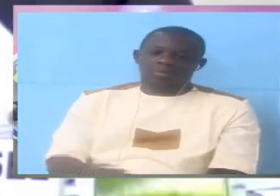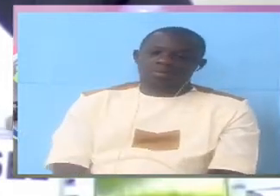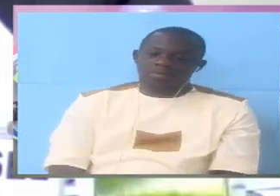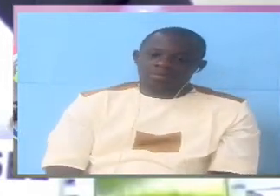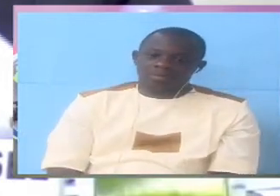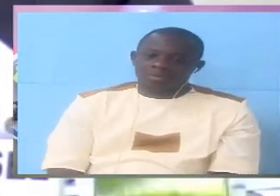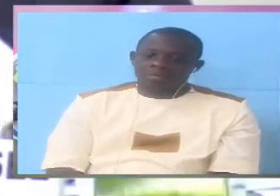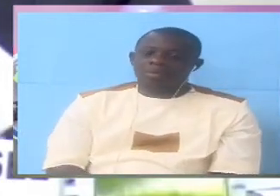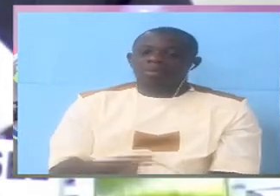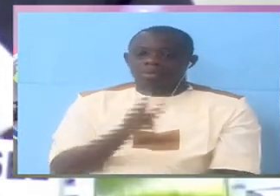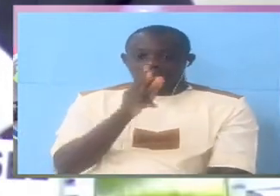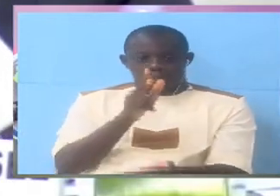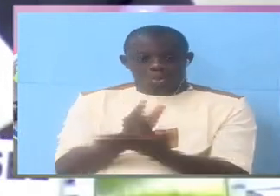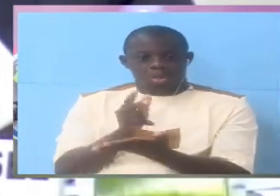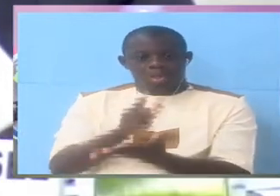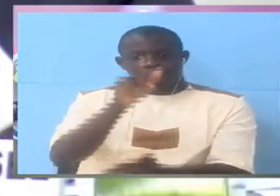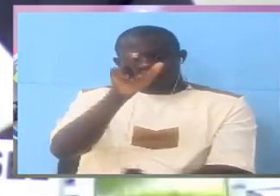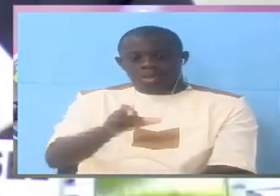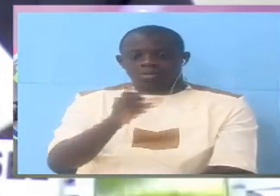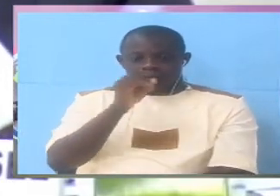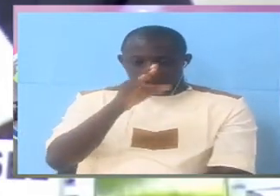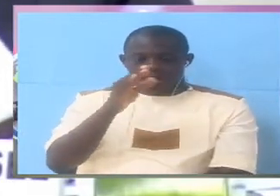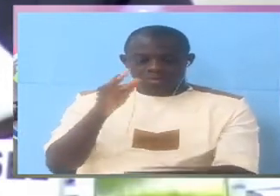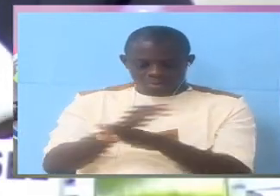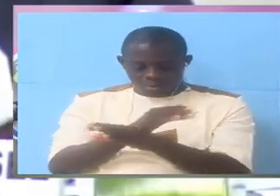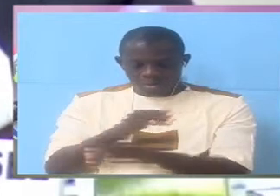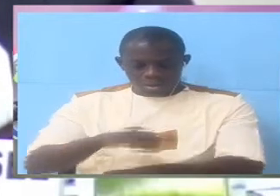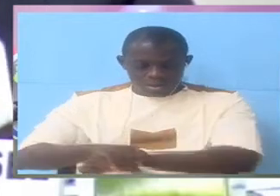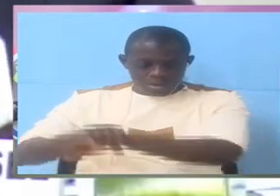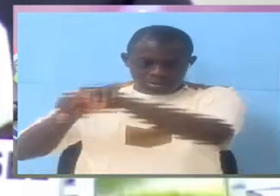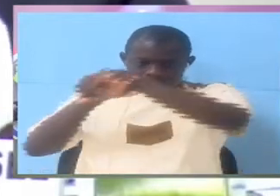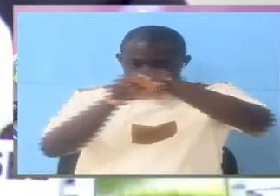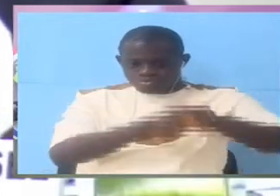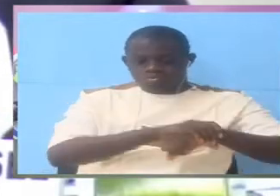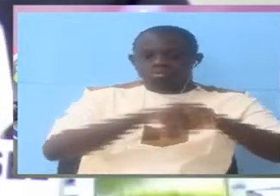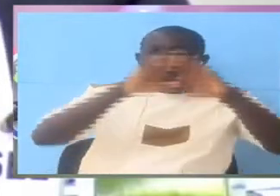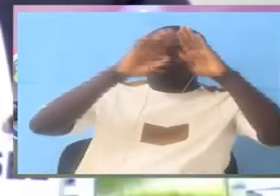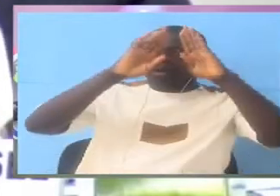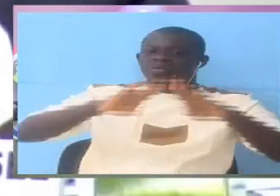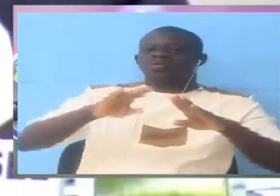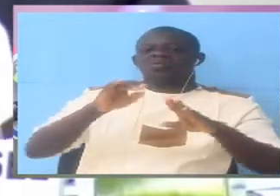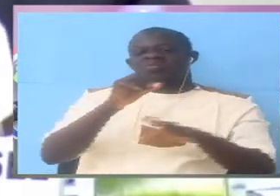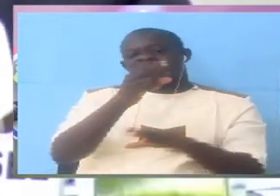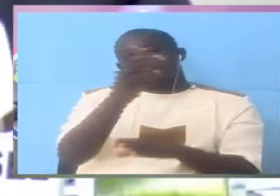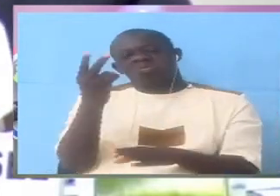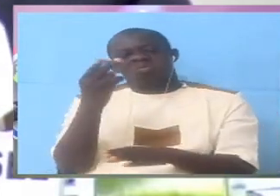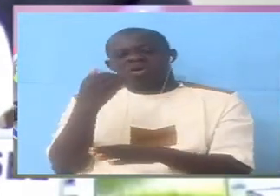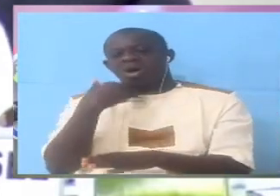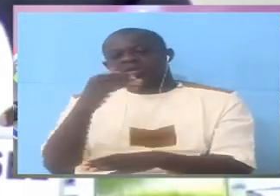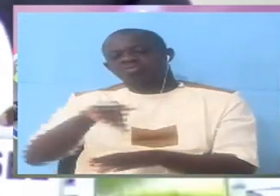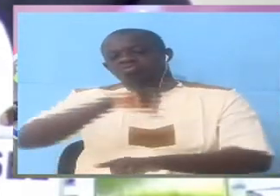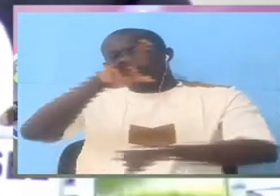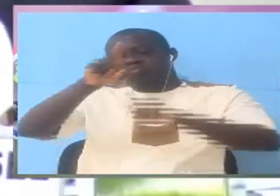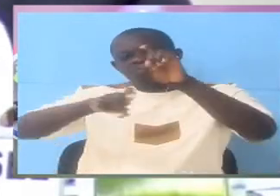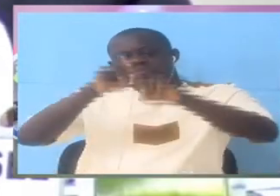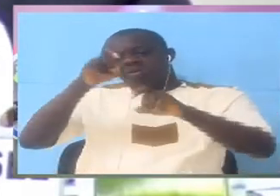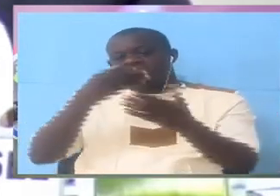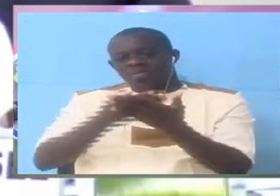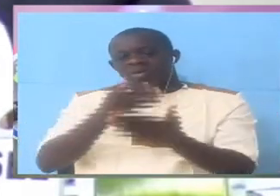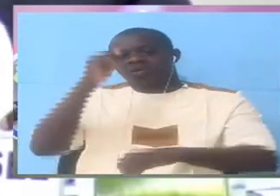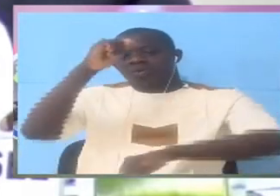witness said they were taken to the room, the few questions were asked, and they were tortured.